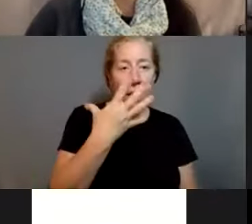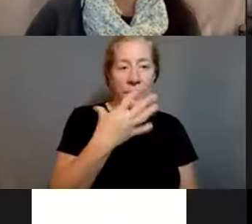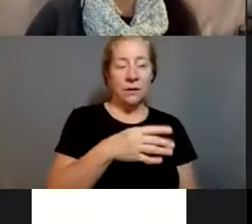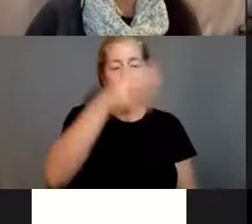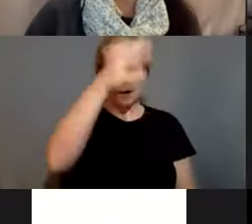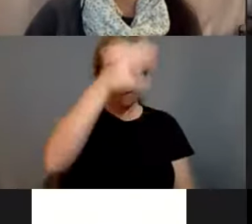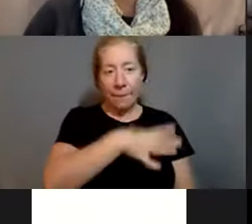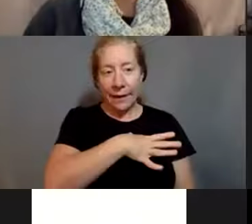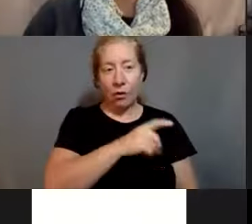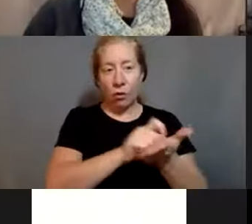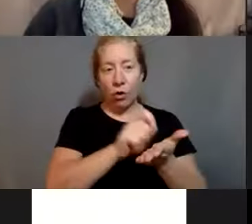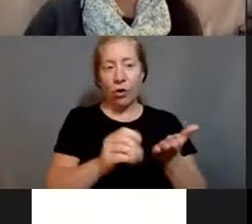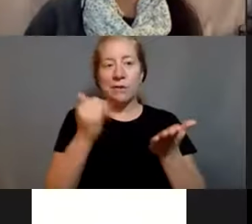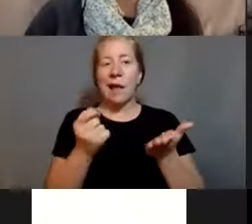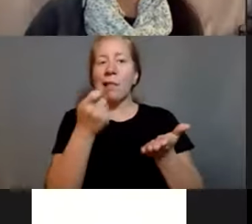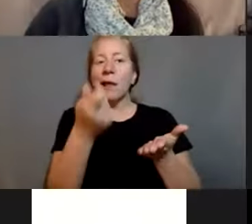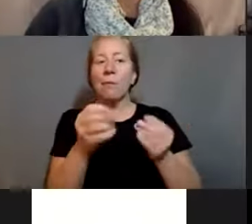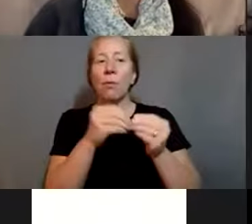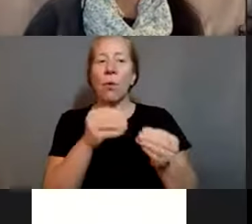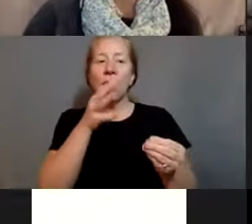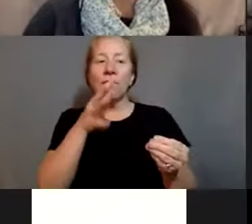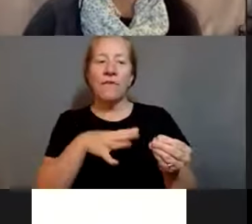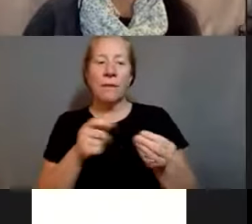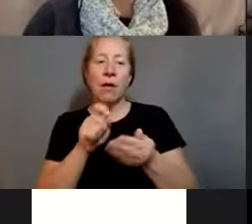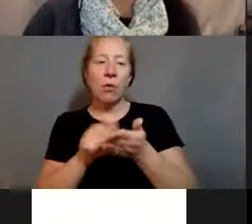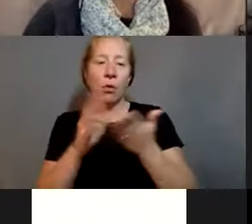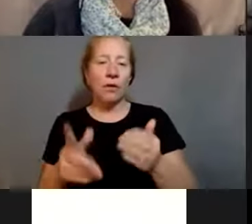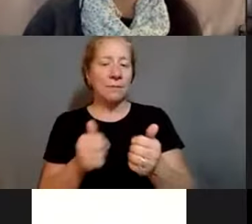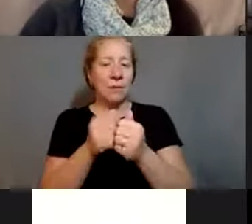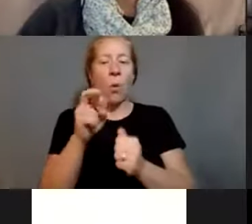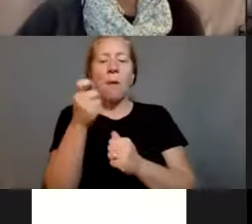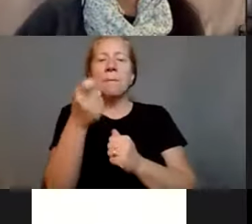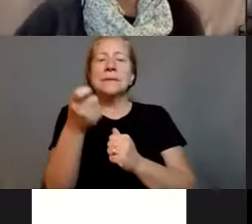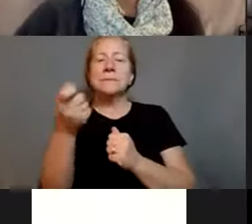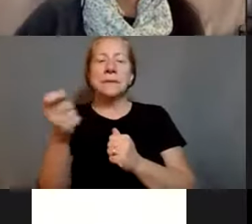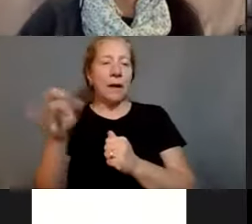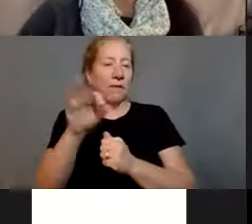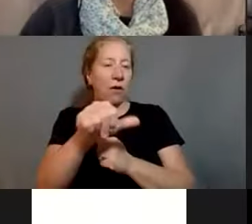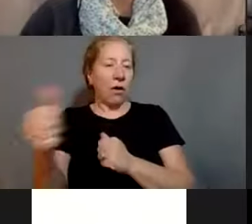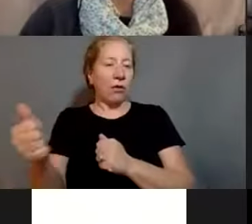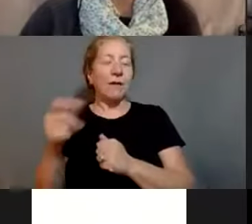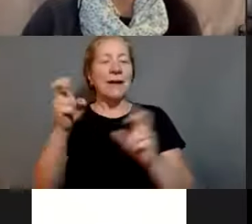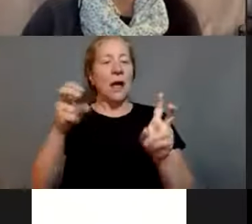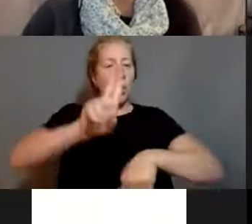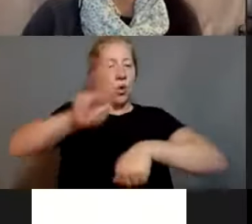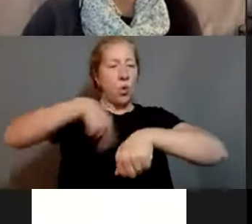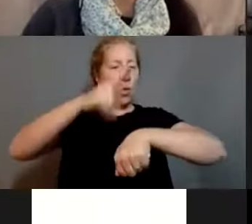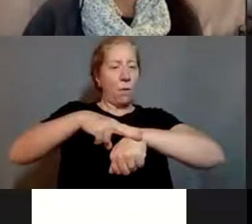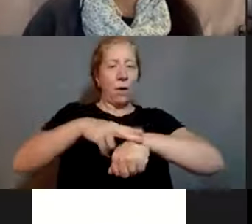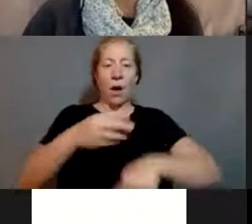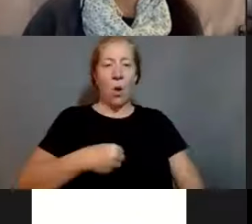right? We've got to challenge our ideas about what's normal. Whiteness in this country